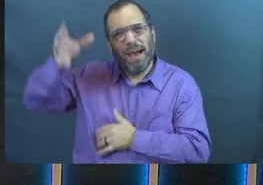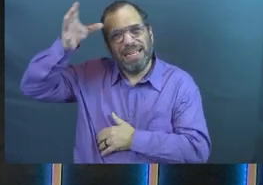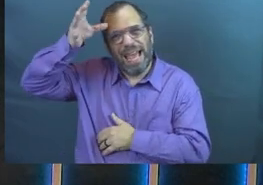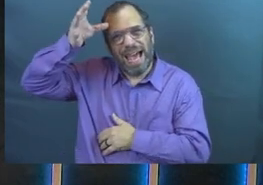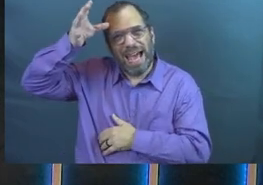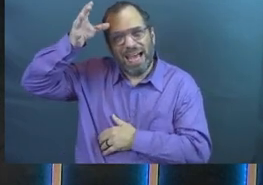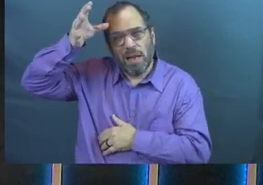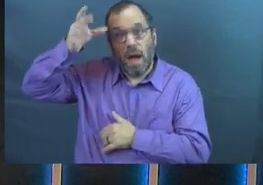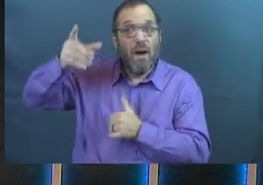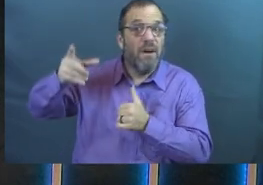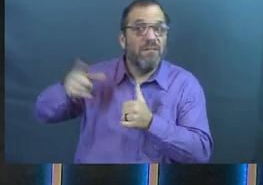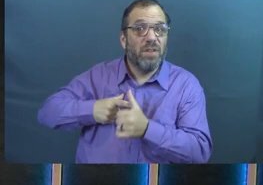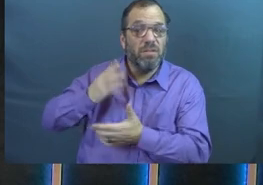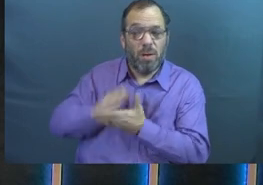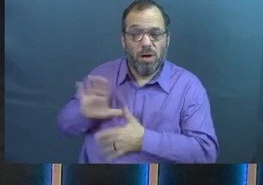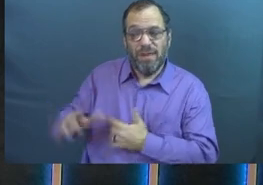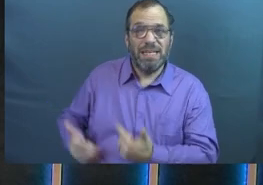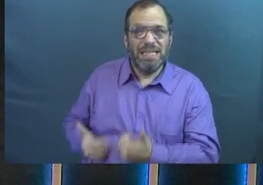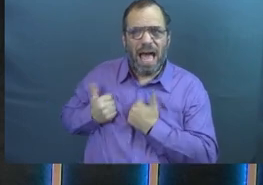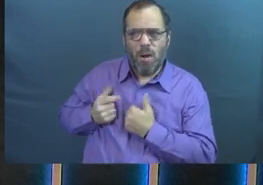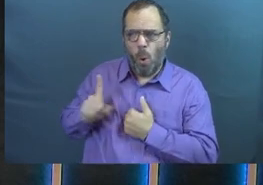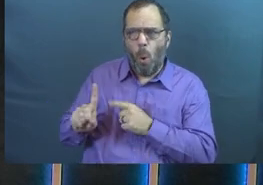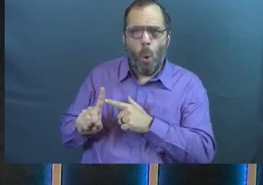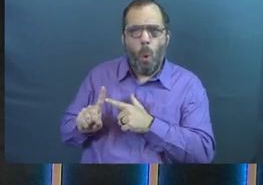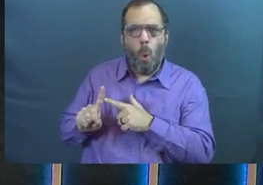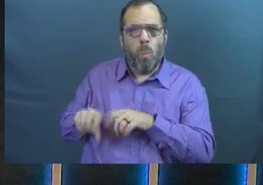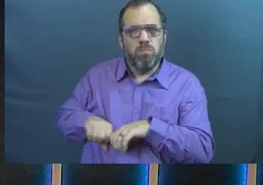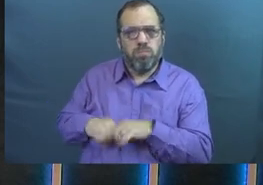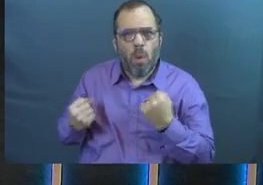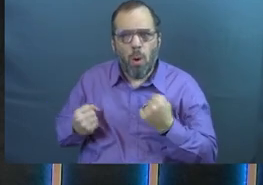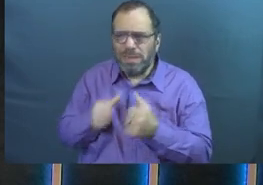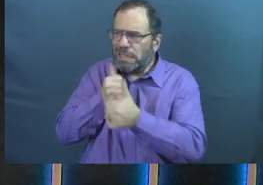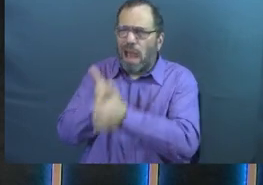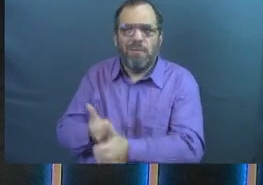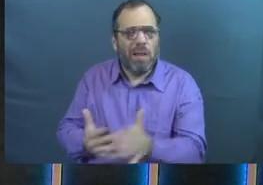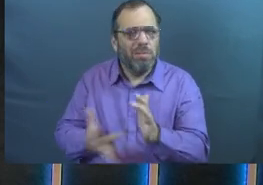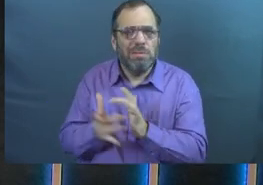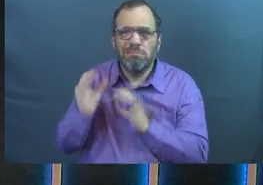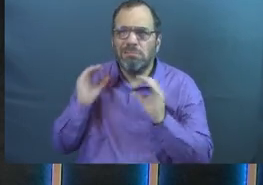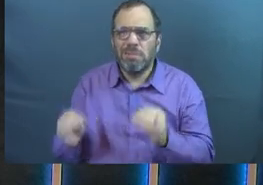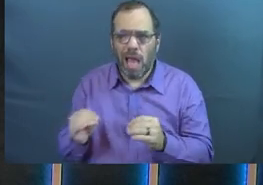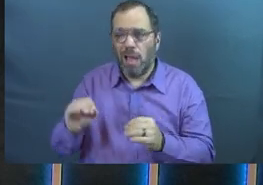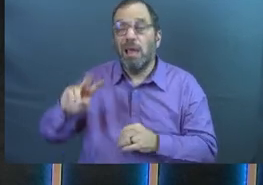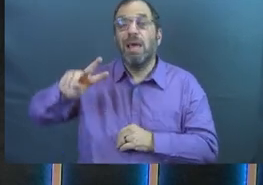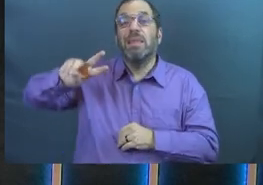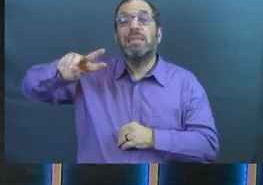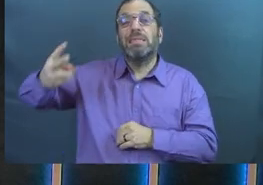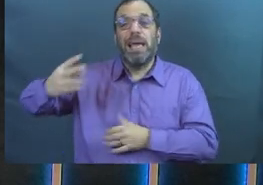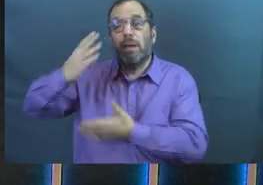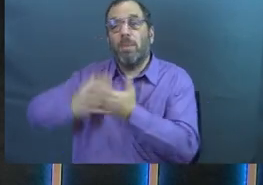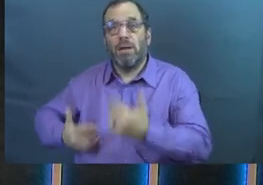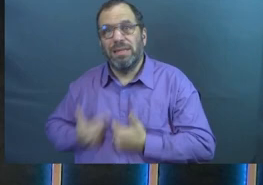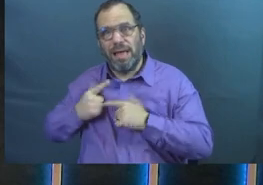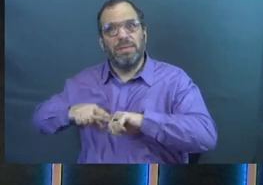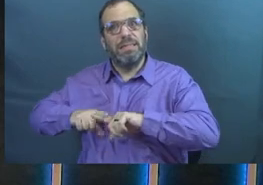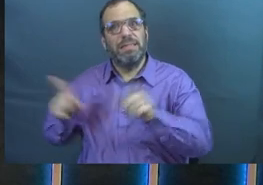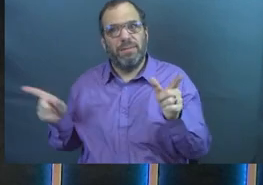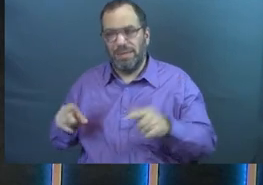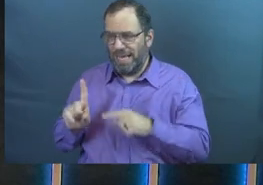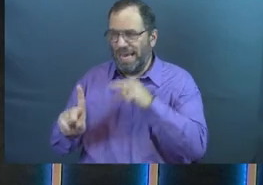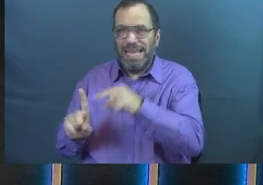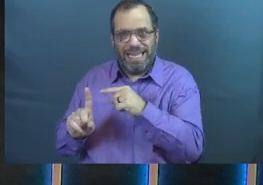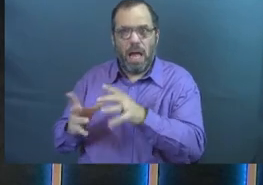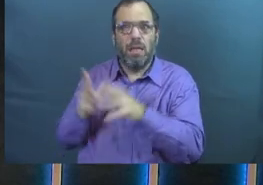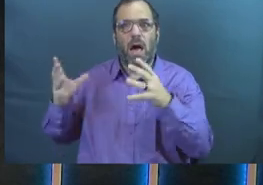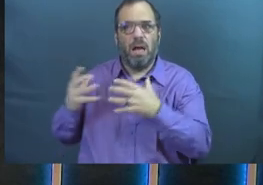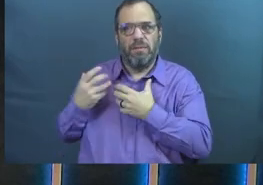him. The first part of his life, he was a very broken guy, did not follow Jesus. The second half of his life was very, very different. And he